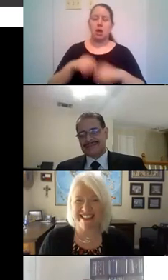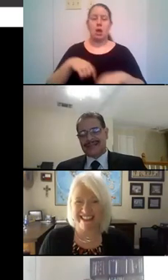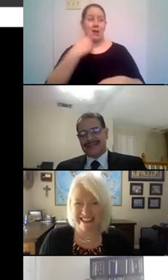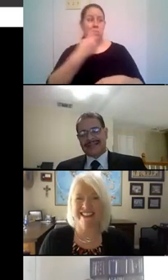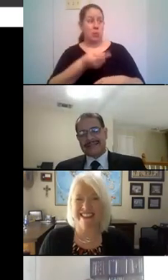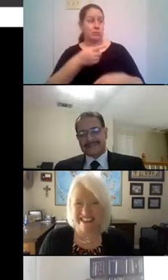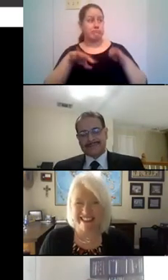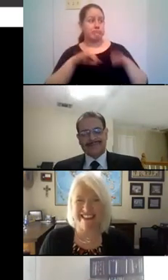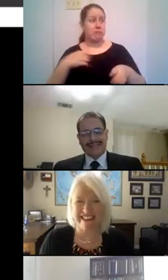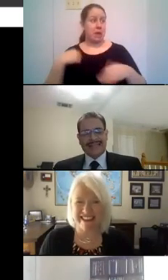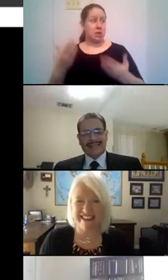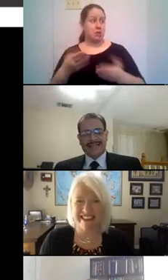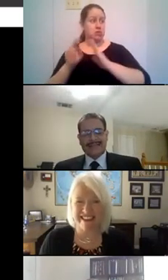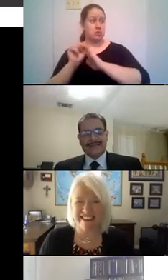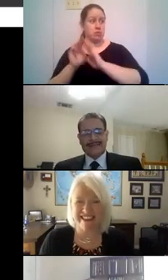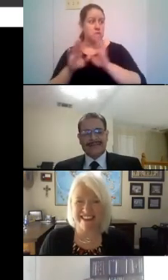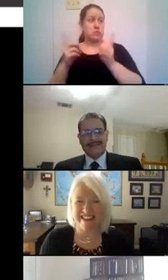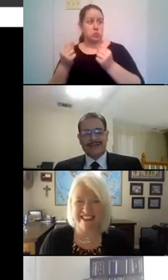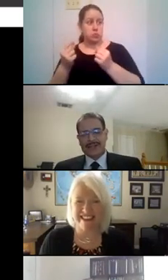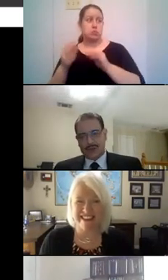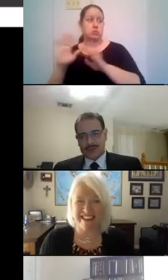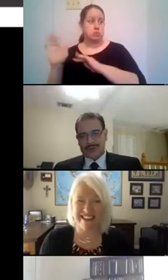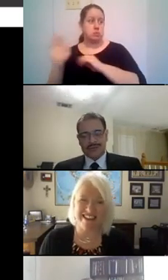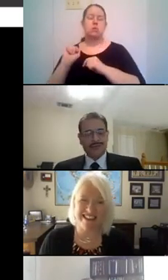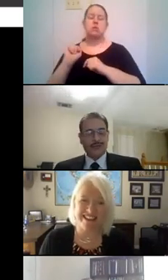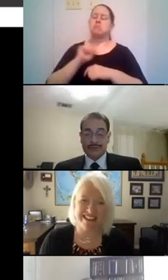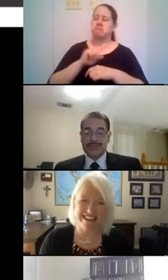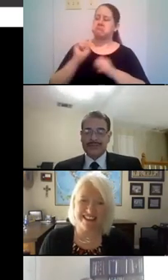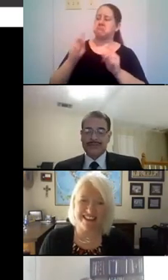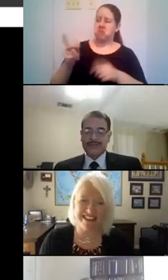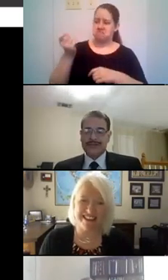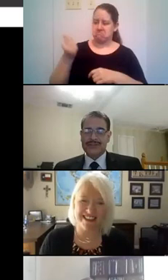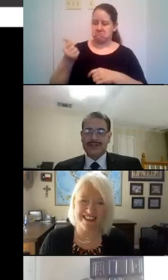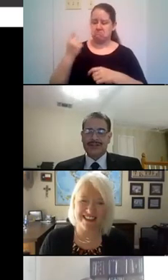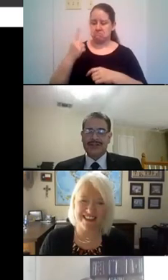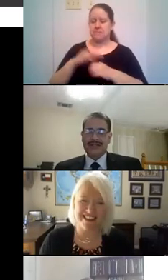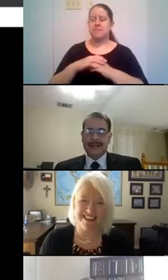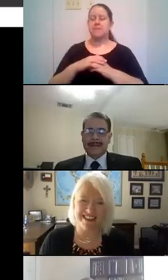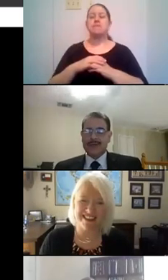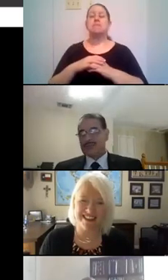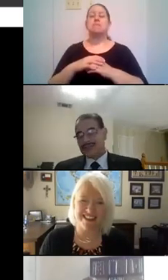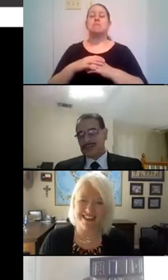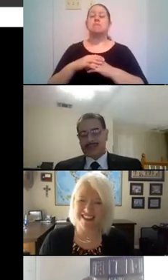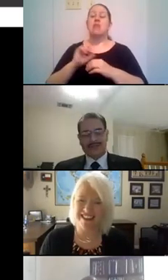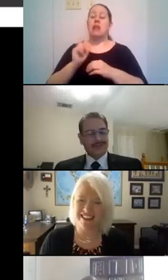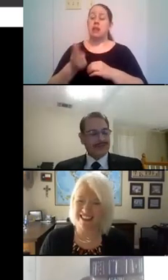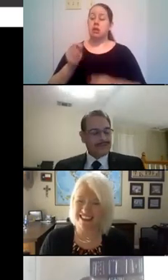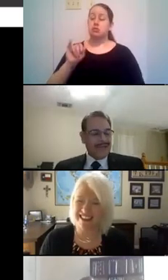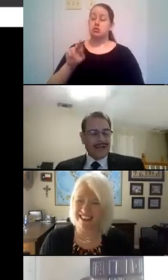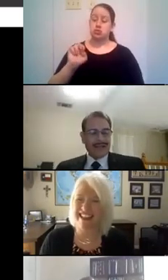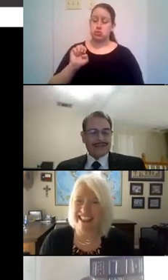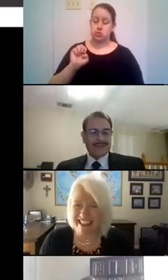back. And then fast forward to June of 2009, or 2020